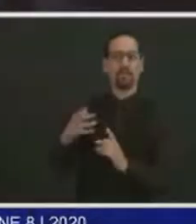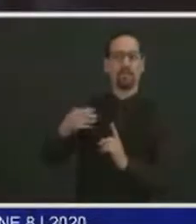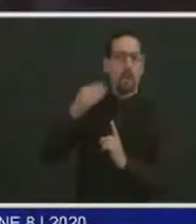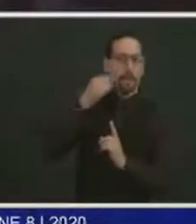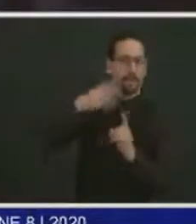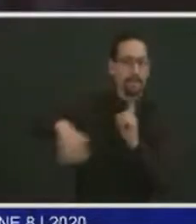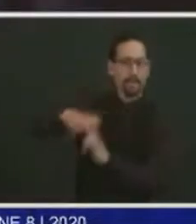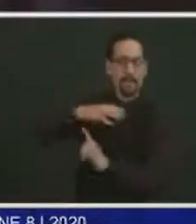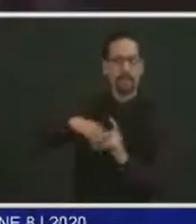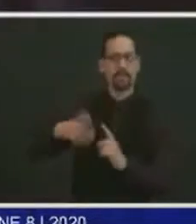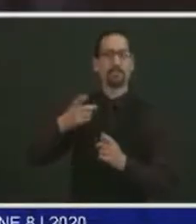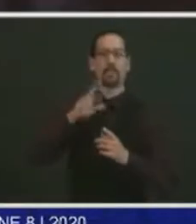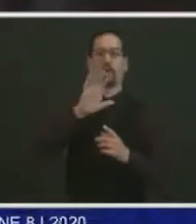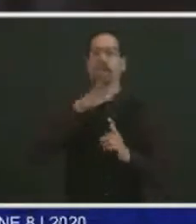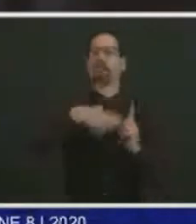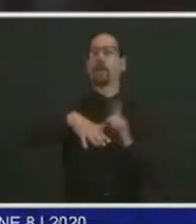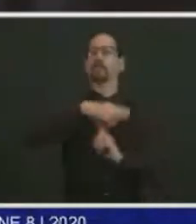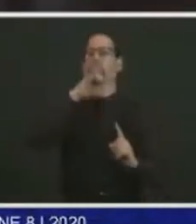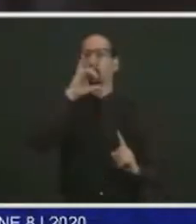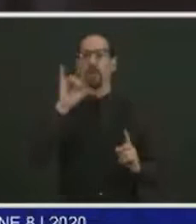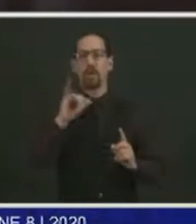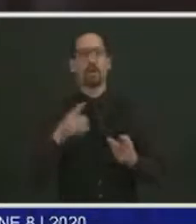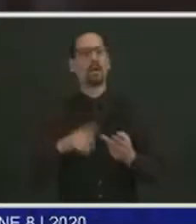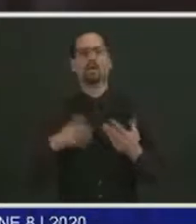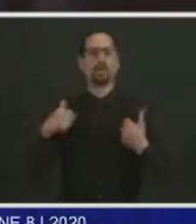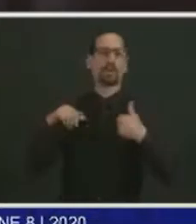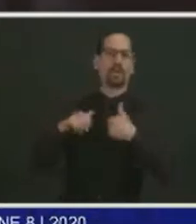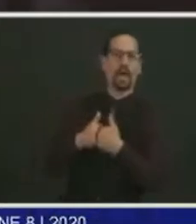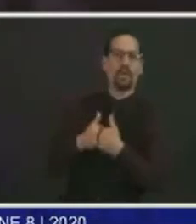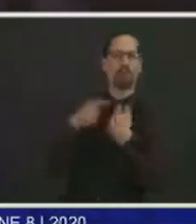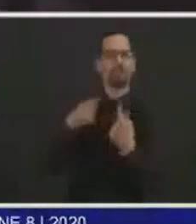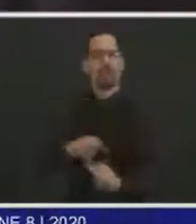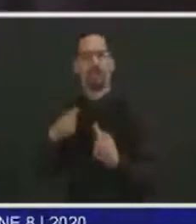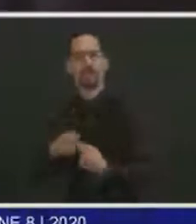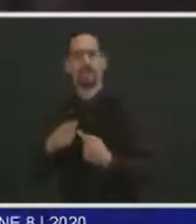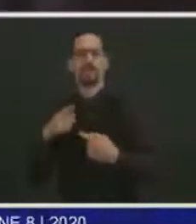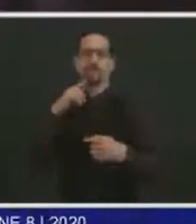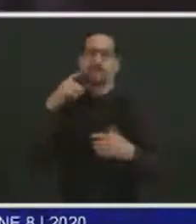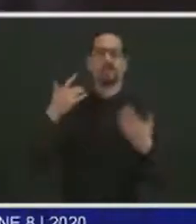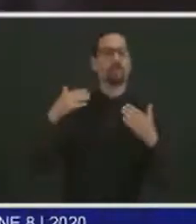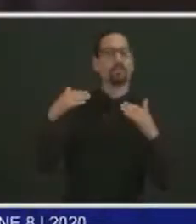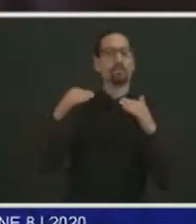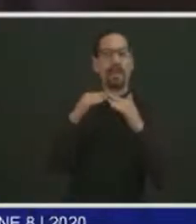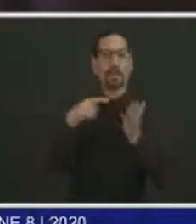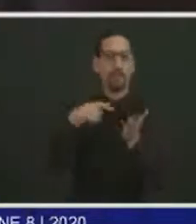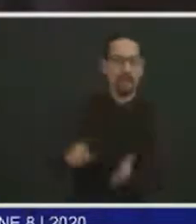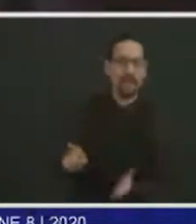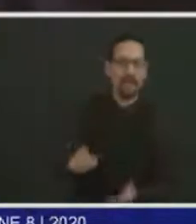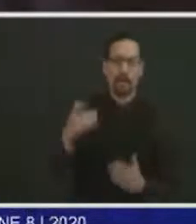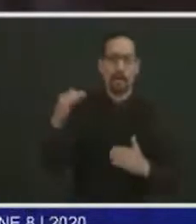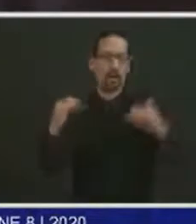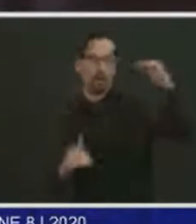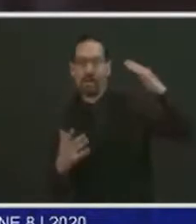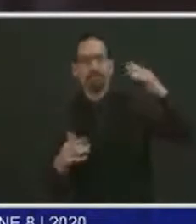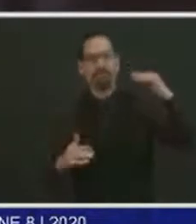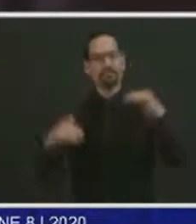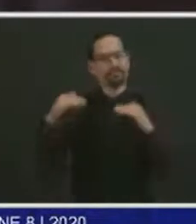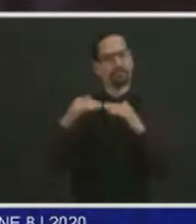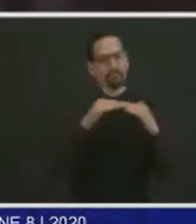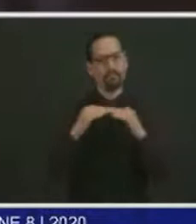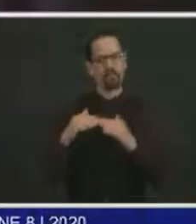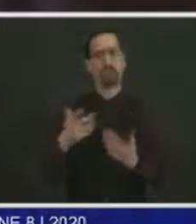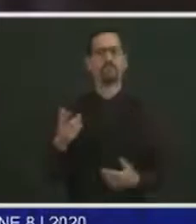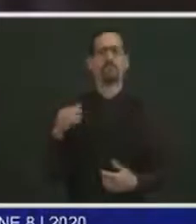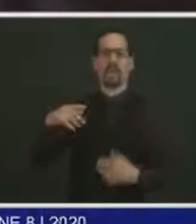or challenges with accessing good jobs with fair pay, the health of people and the health of